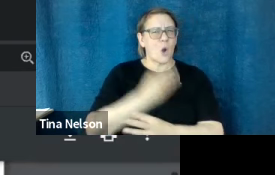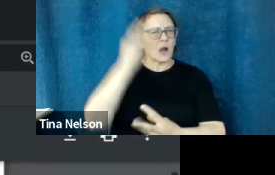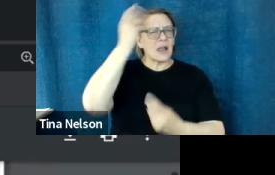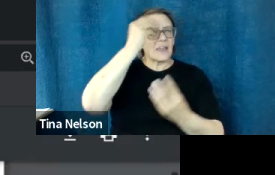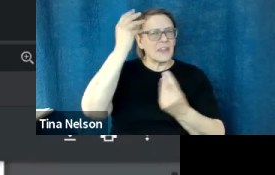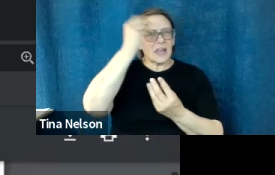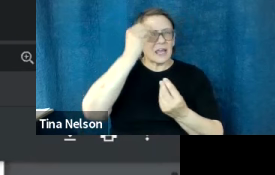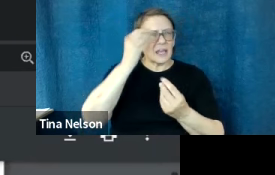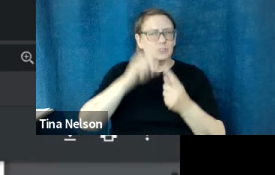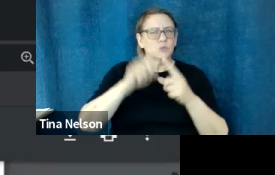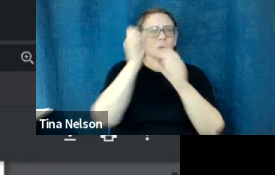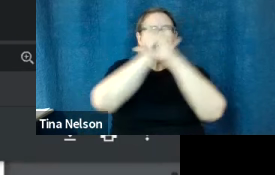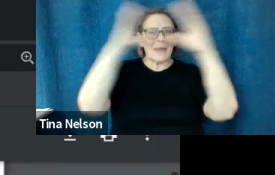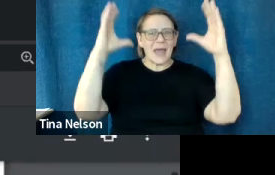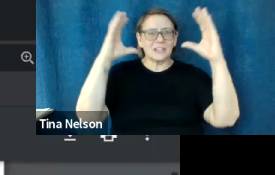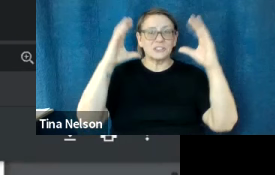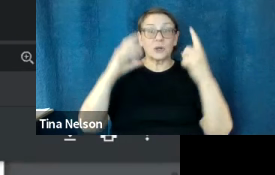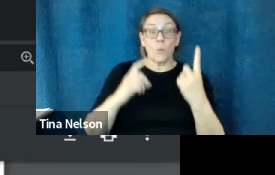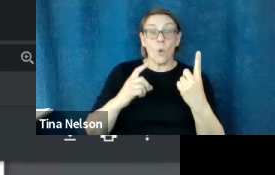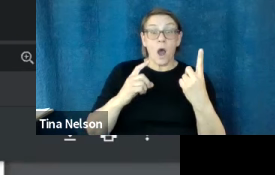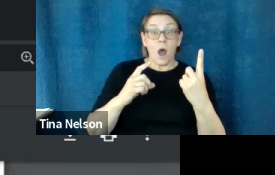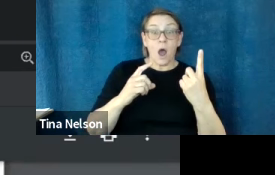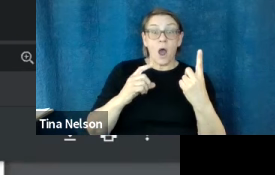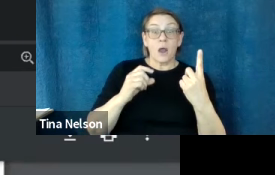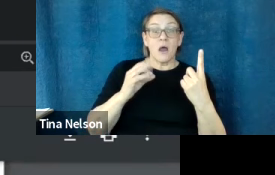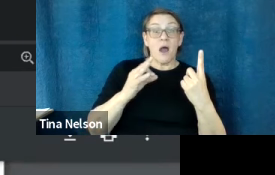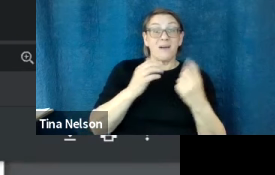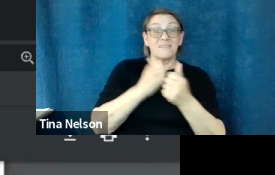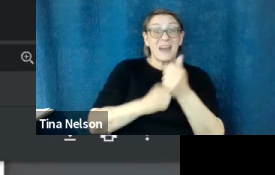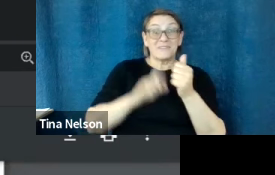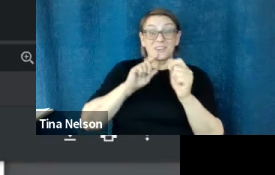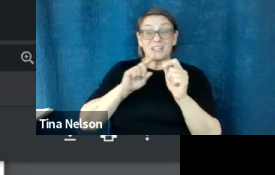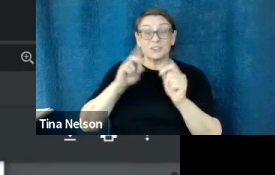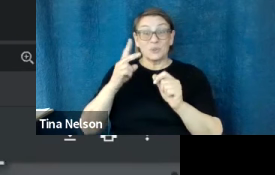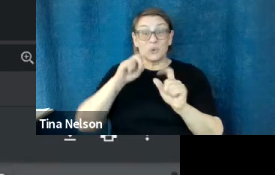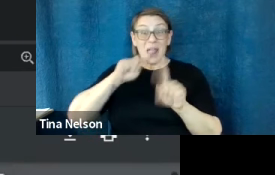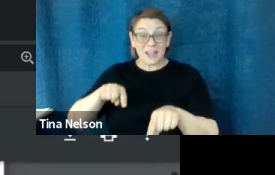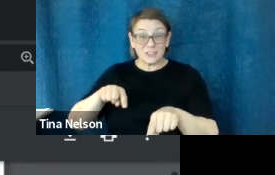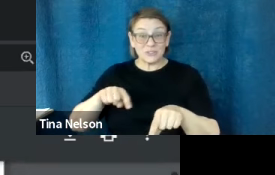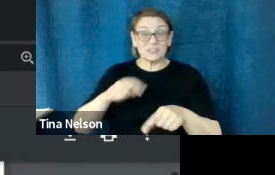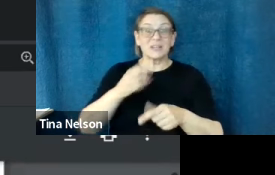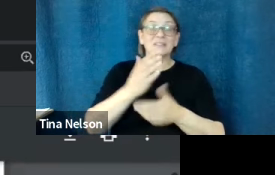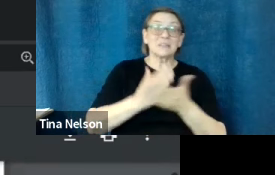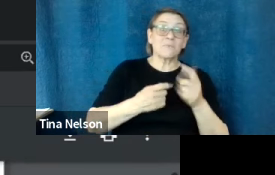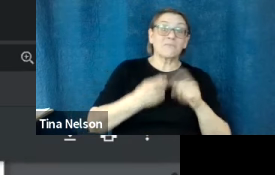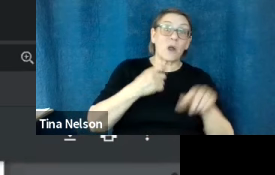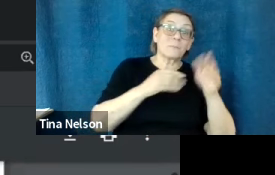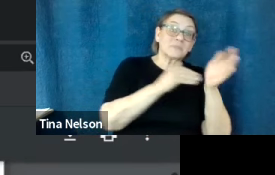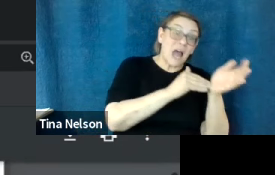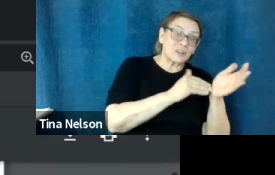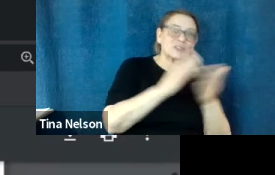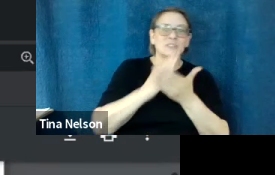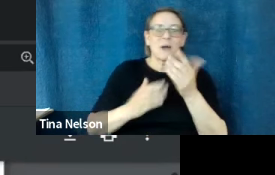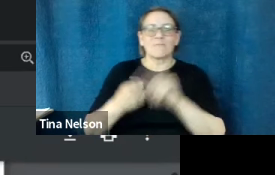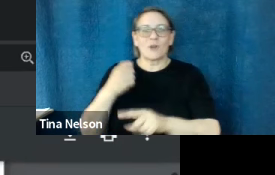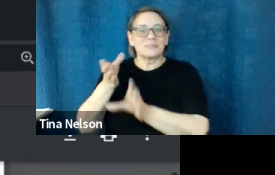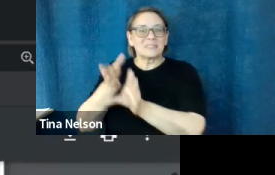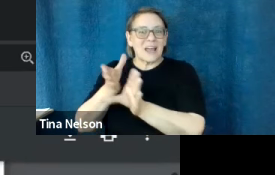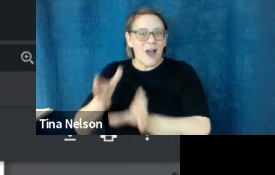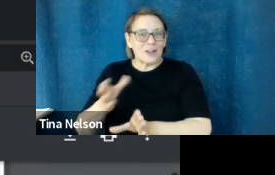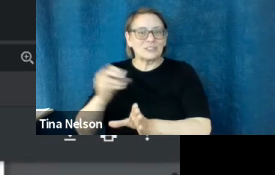one out of every two answers is from a doctor or a nurse at 50%, which is great to think about because that's, that's our